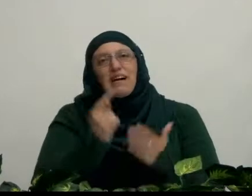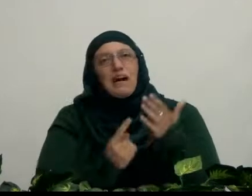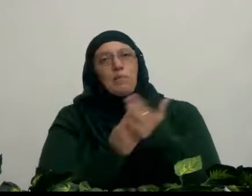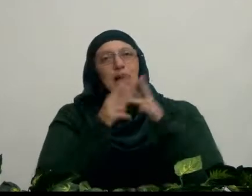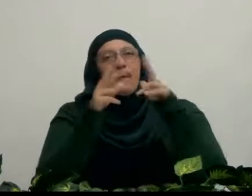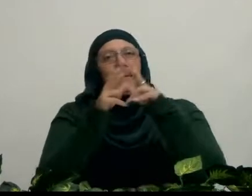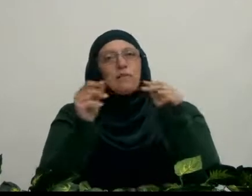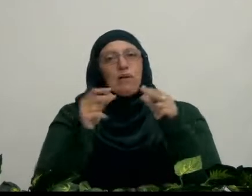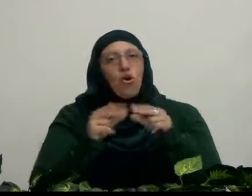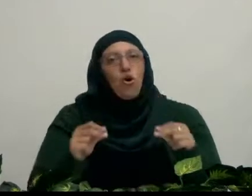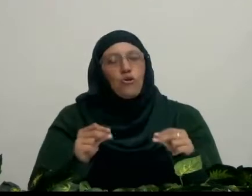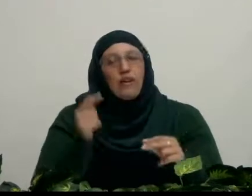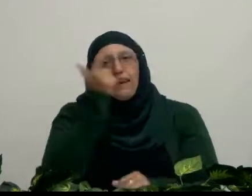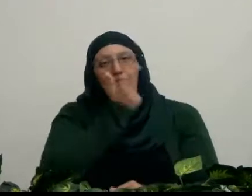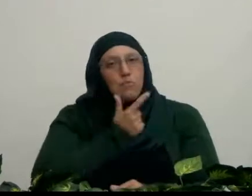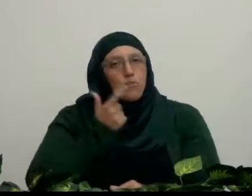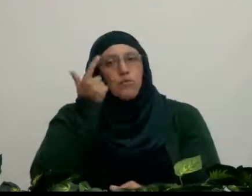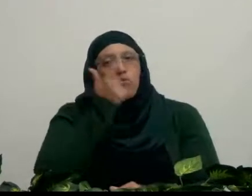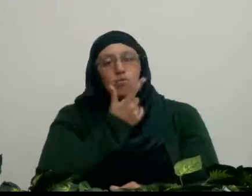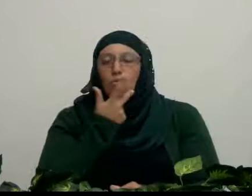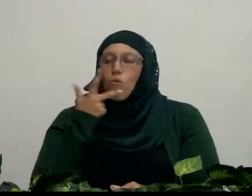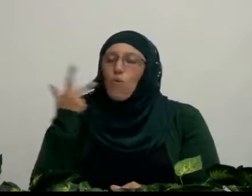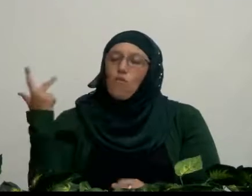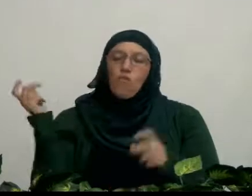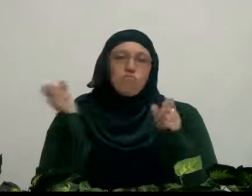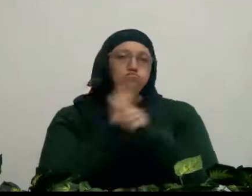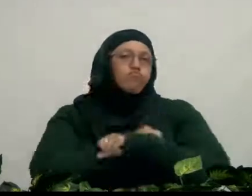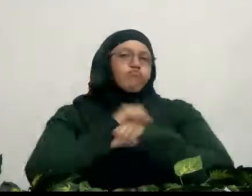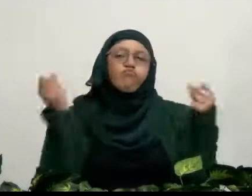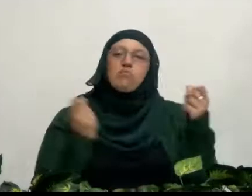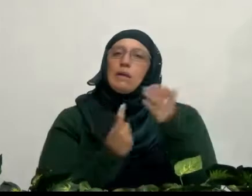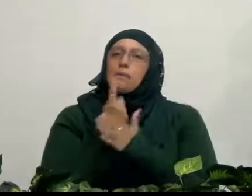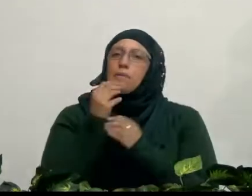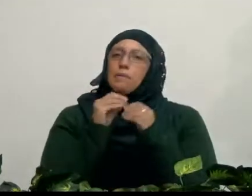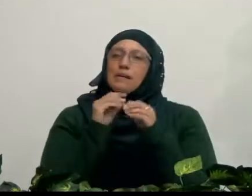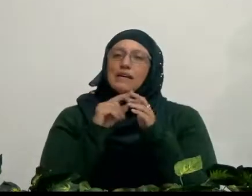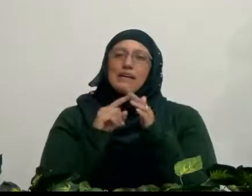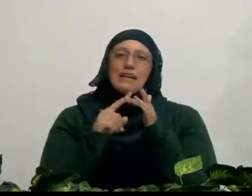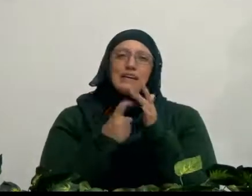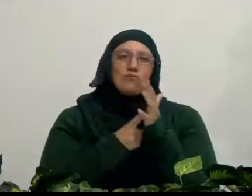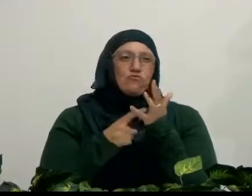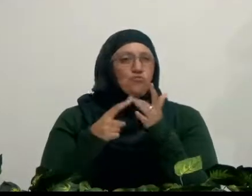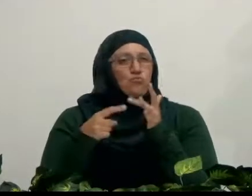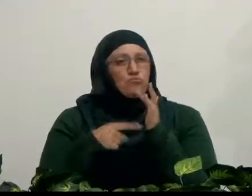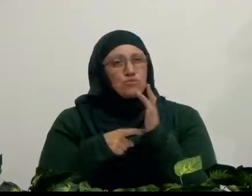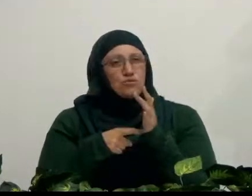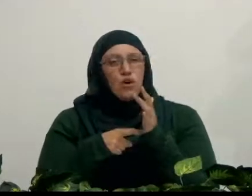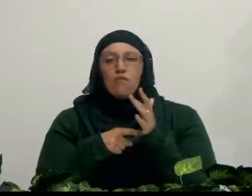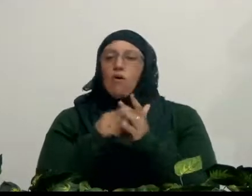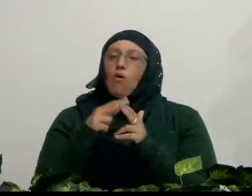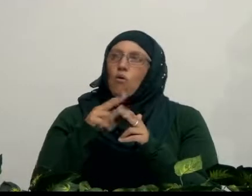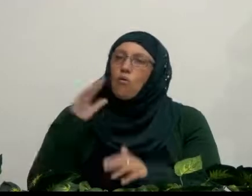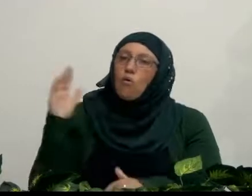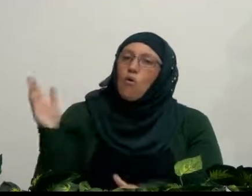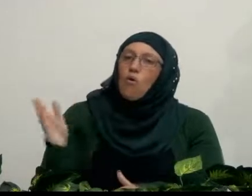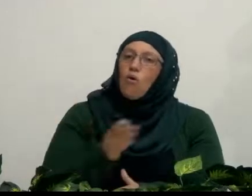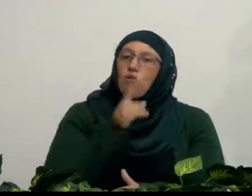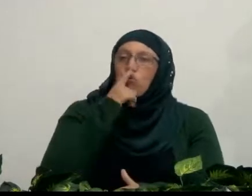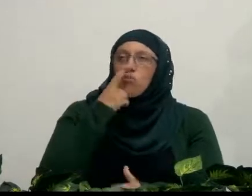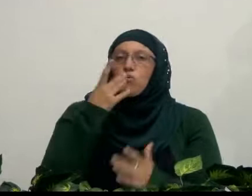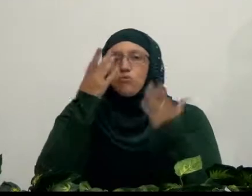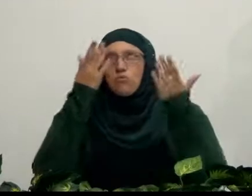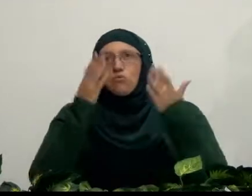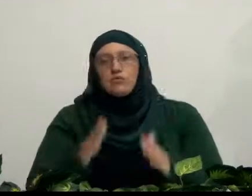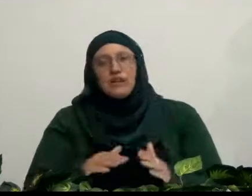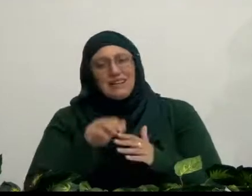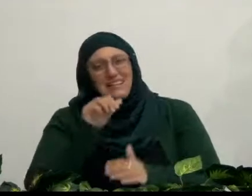disaster in the Beirut port. Inshallah, for the pleasure of all the souls lost in that incident